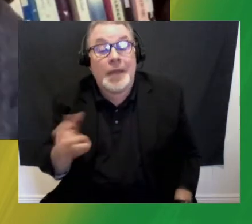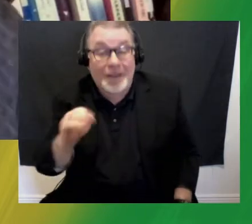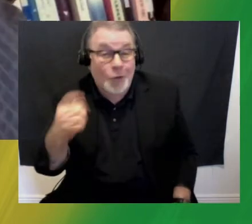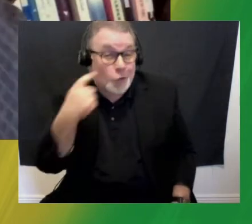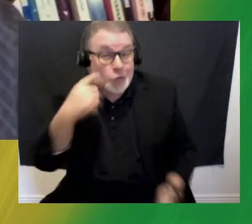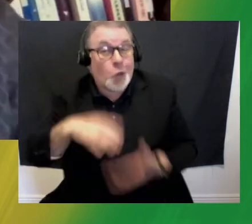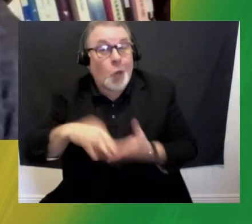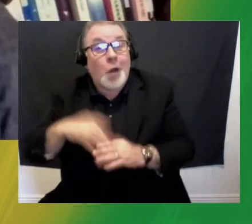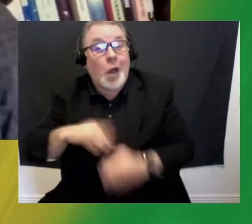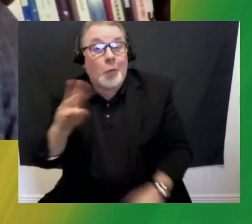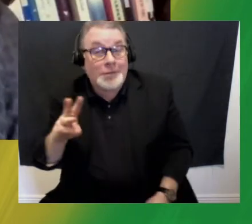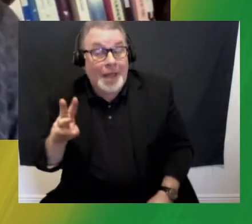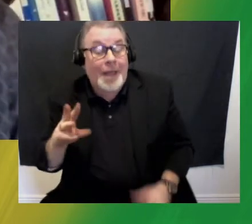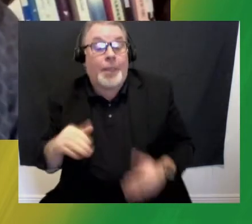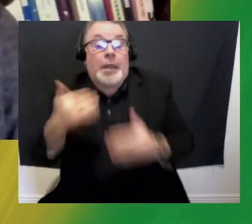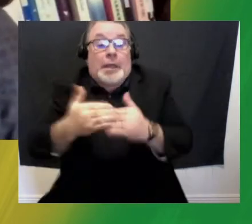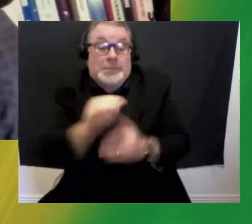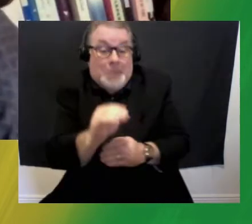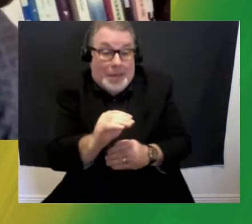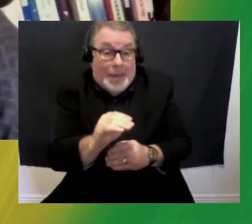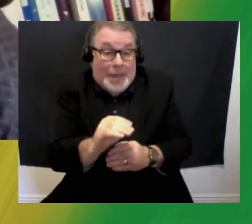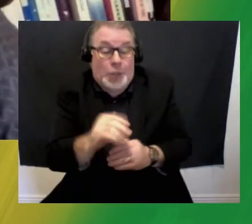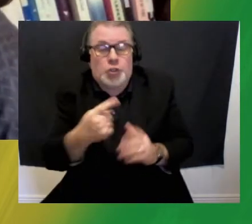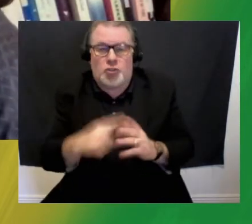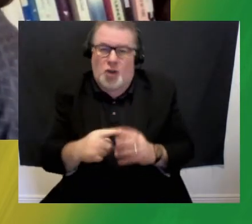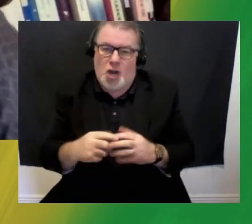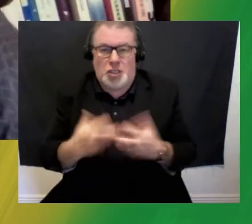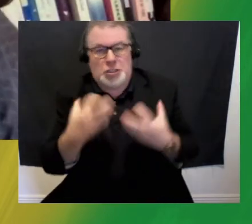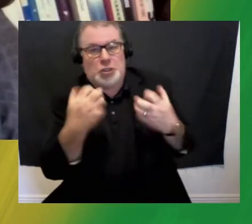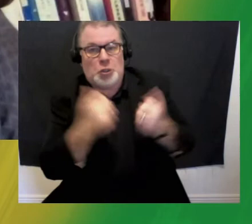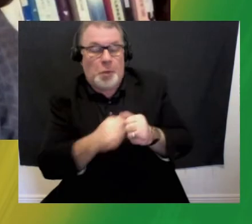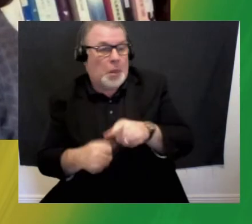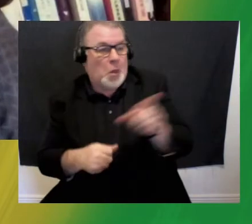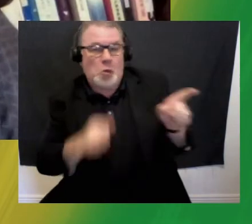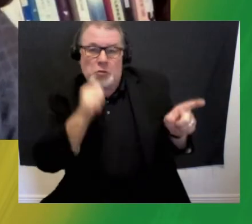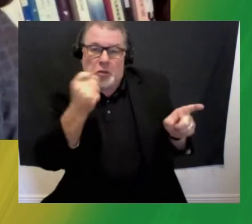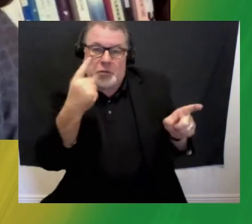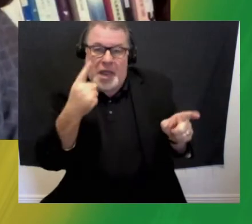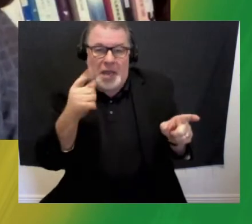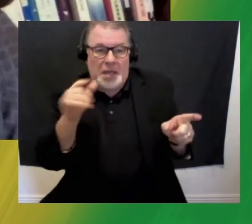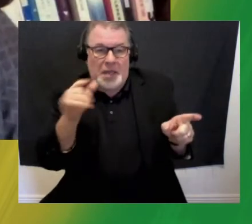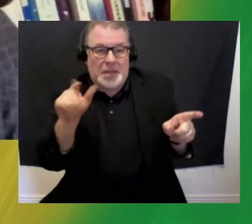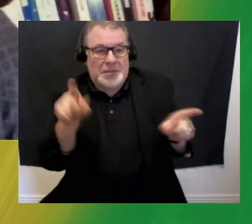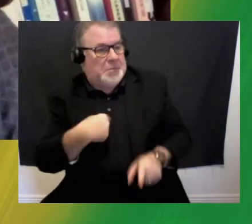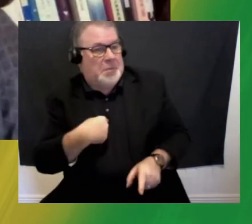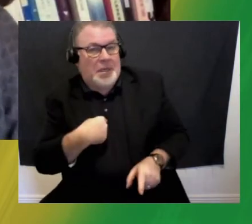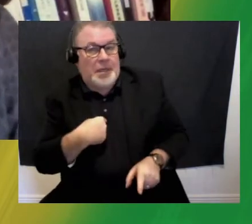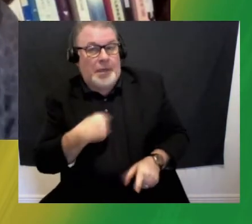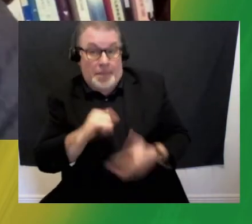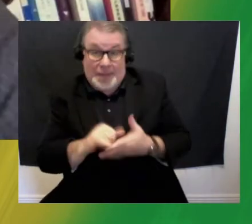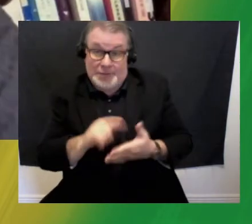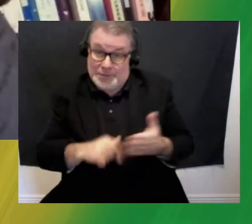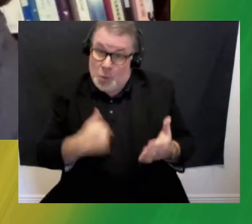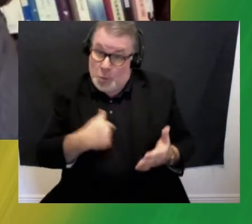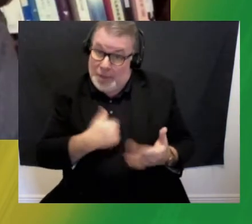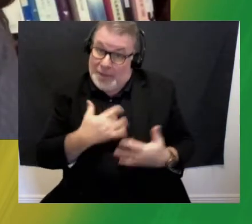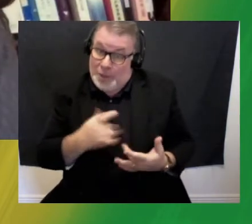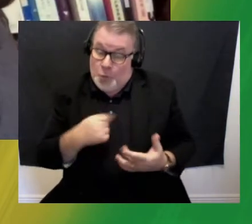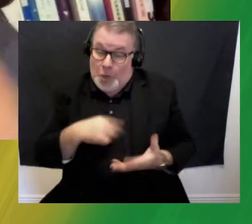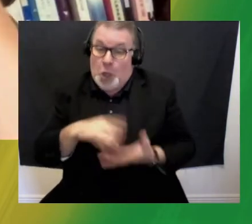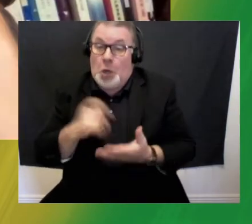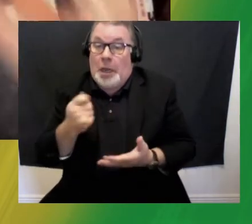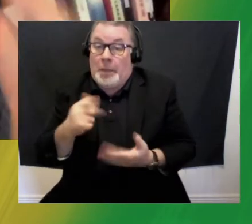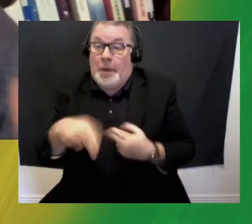now the next Monday comes and you're starting to get pissy with everybody that doesn't understand what you understand, which is what we do, right? We learn a little something